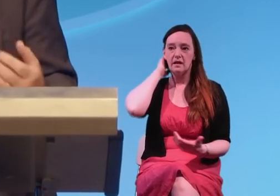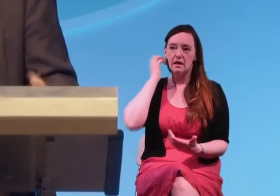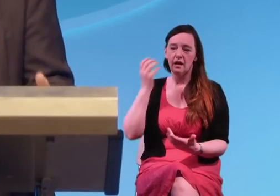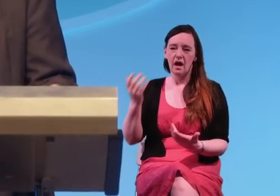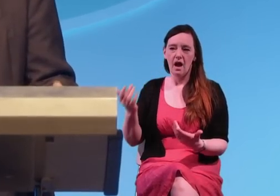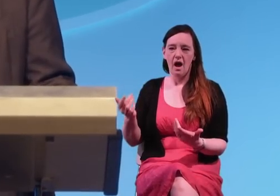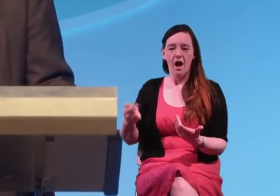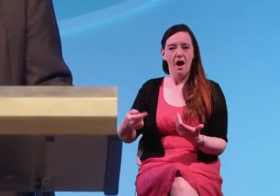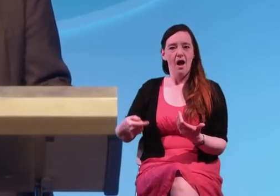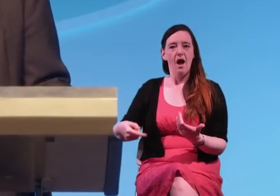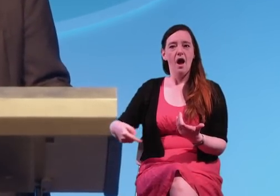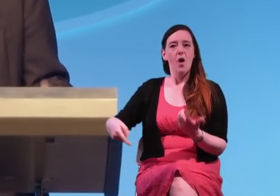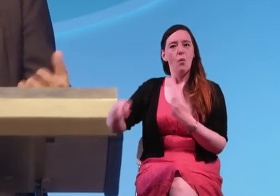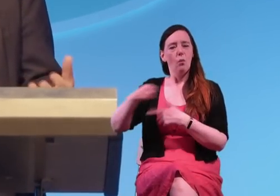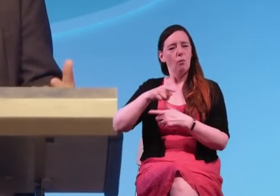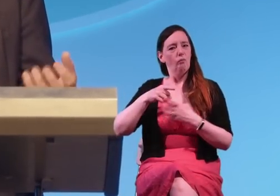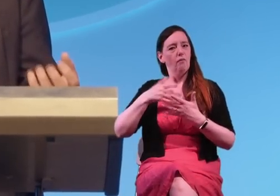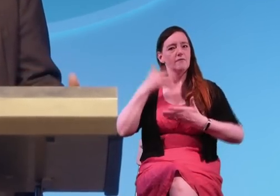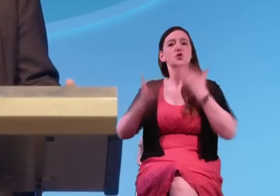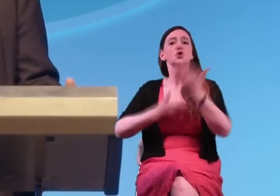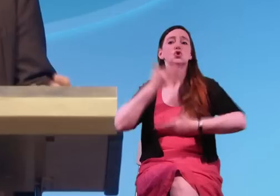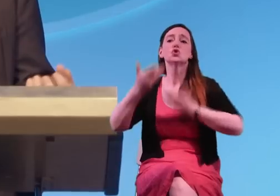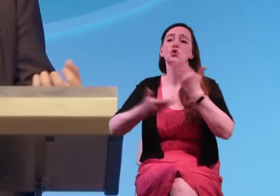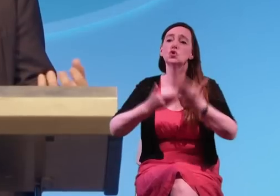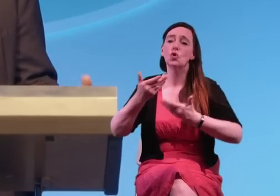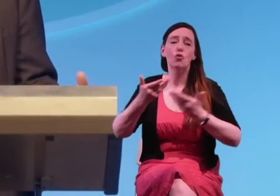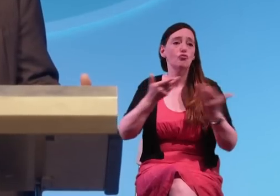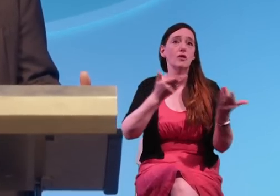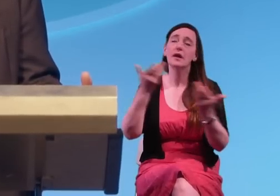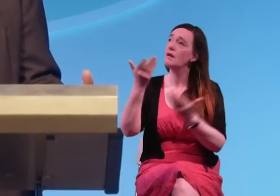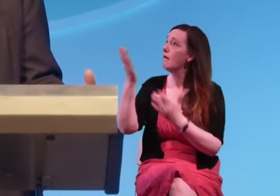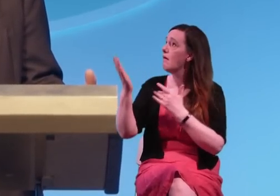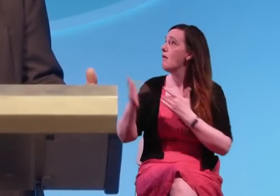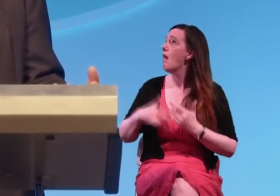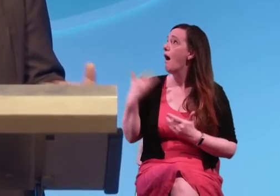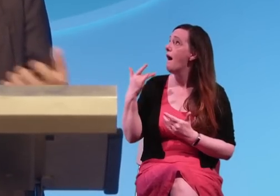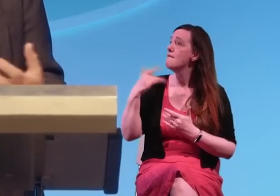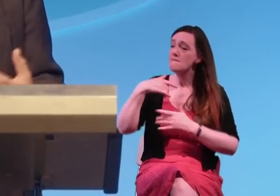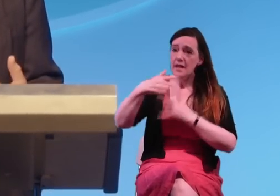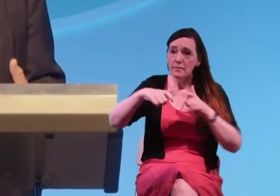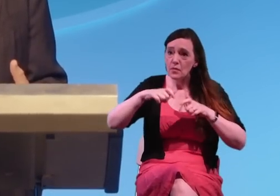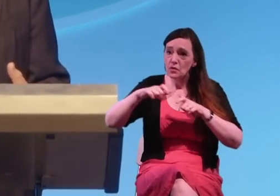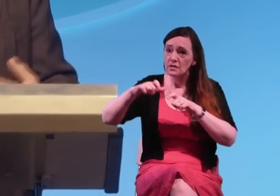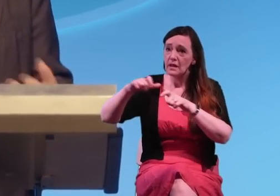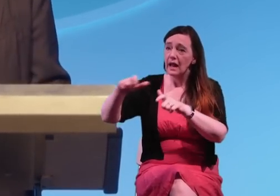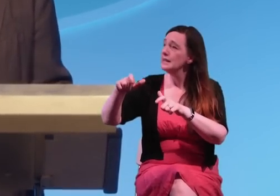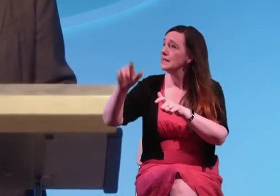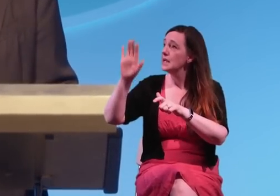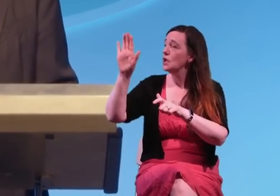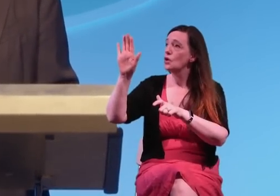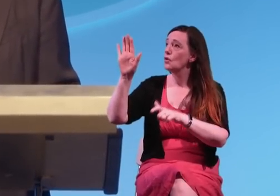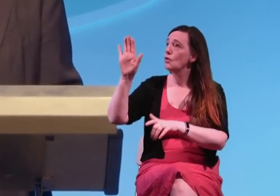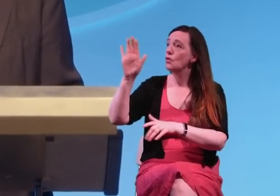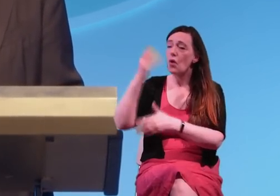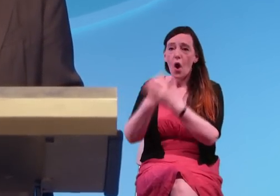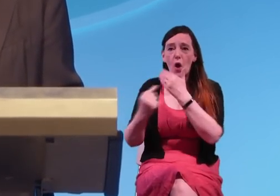We have a story to tell, a story of life, a story of immortality. It's not simply the immortality of the soul, but it is